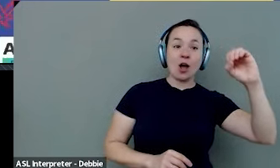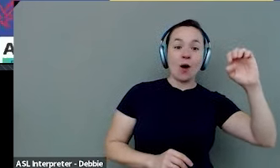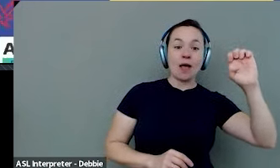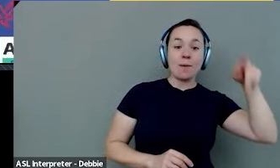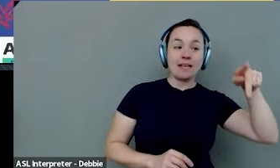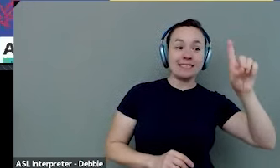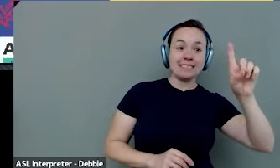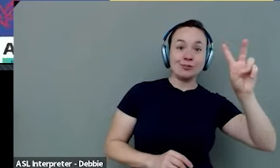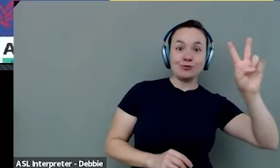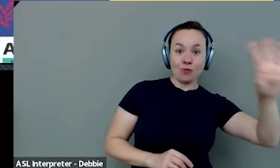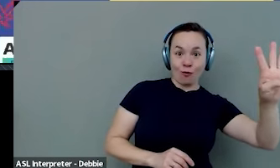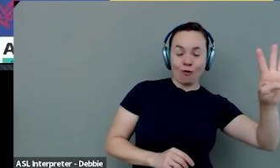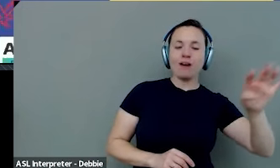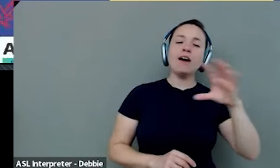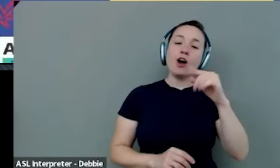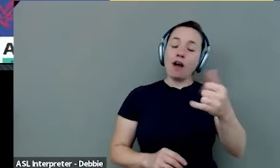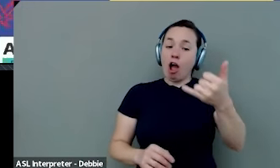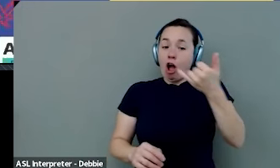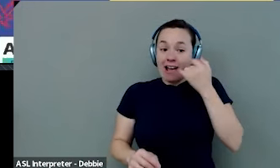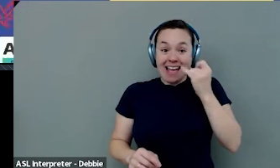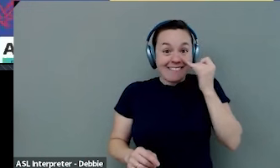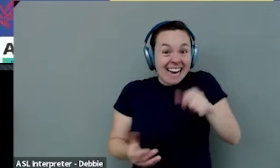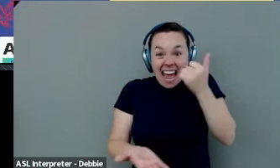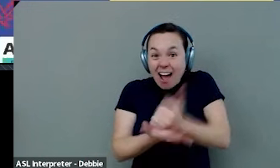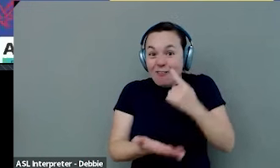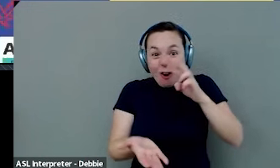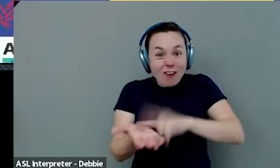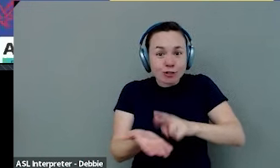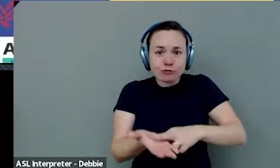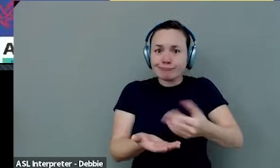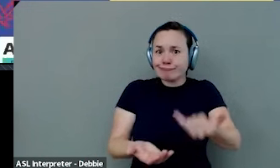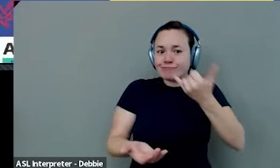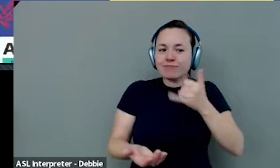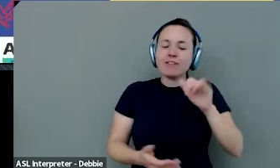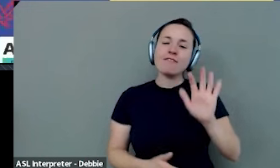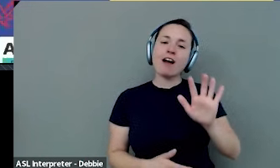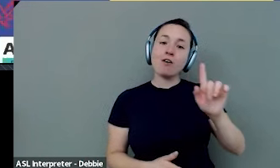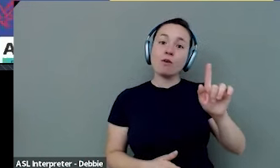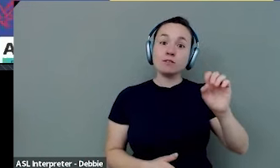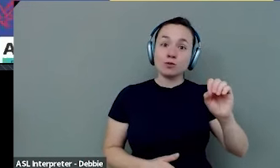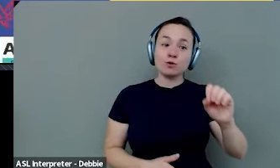ALCOEPD24. And you can also call us if you need help registering at